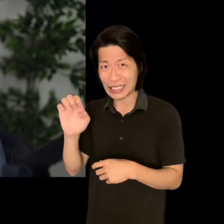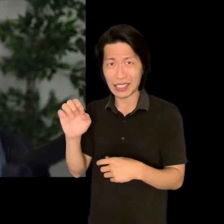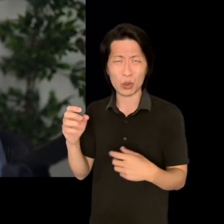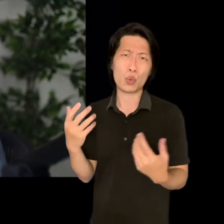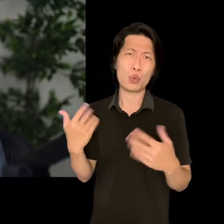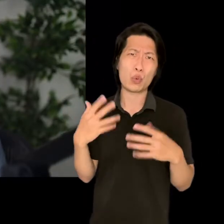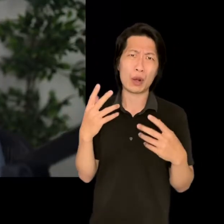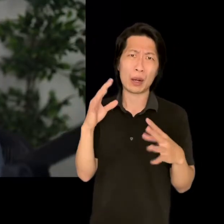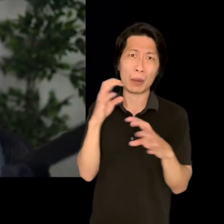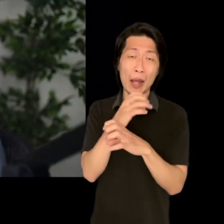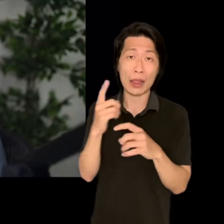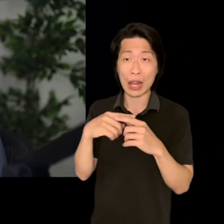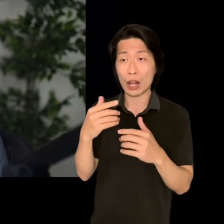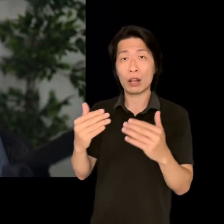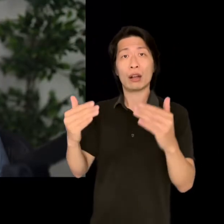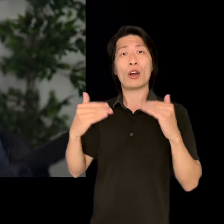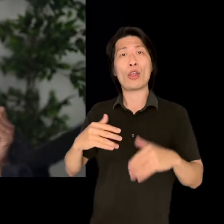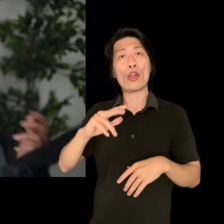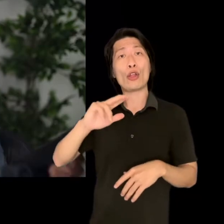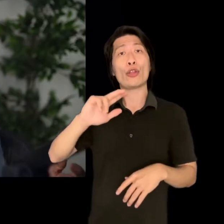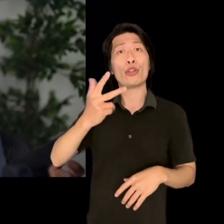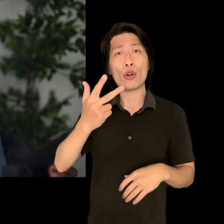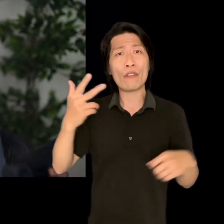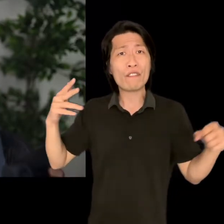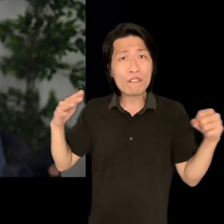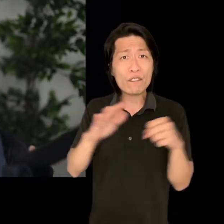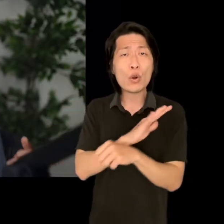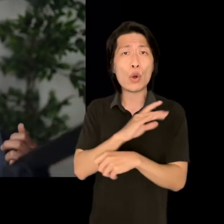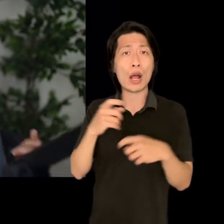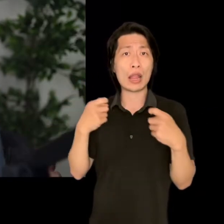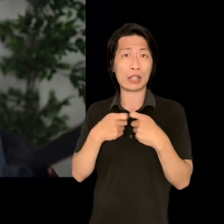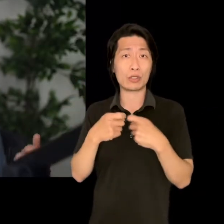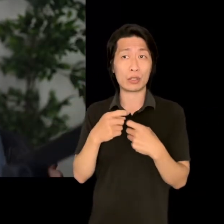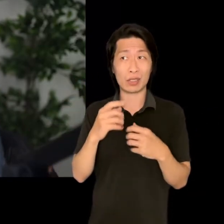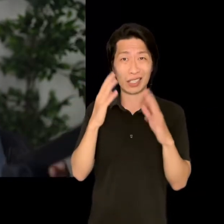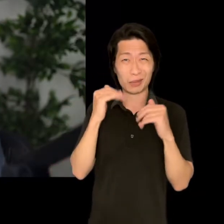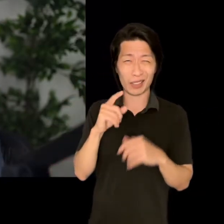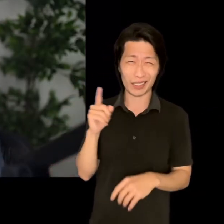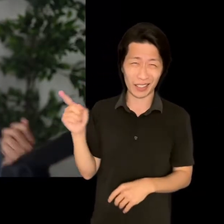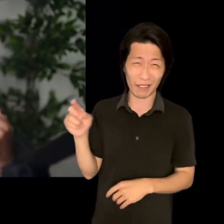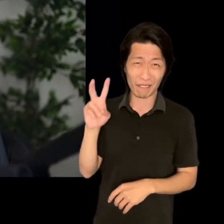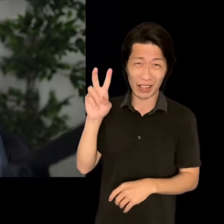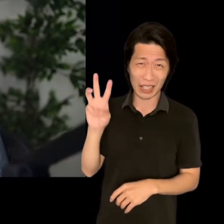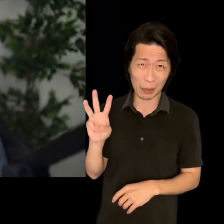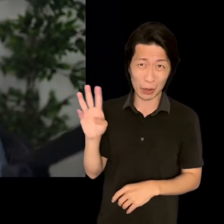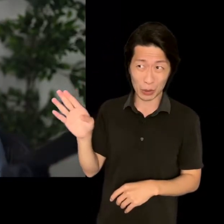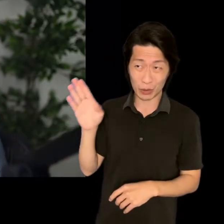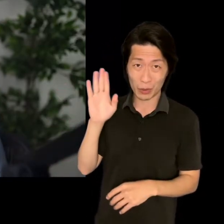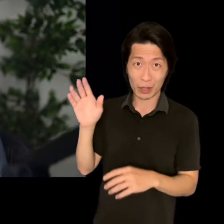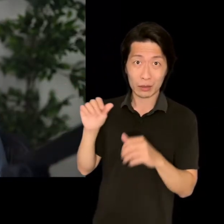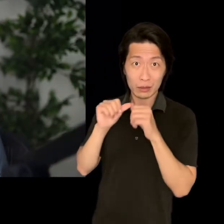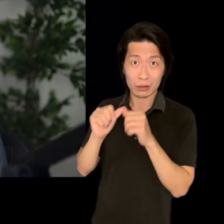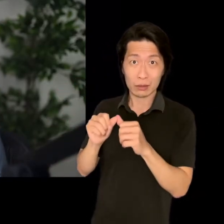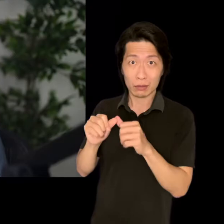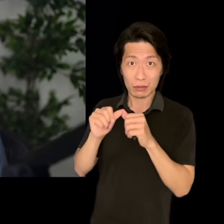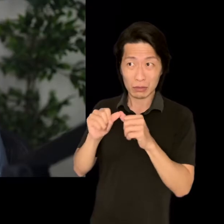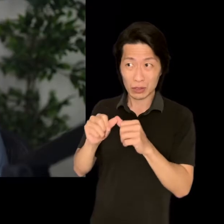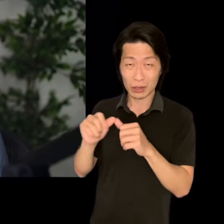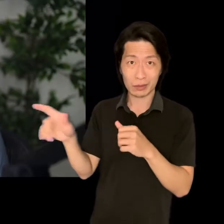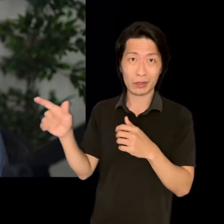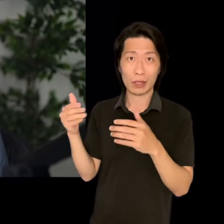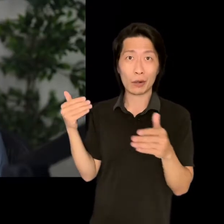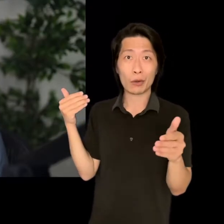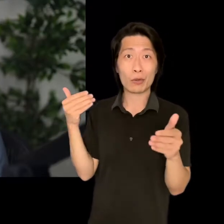of both the IC and battery. And then you have a third platform of being fully battery electric. And to expect a company